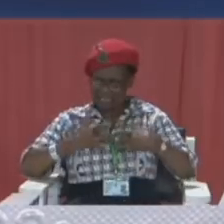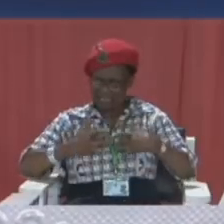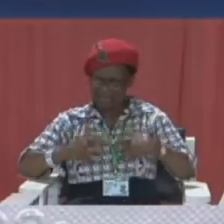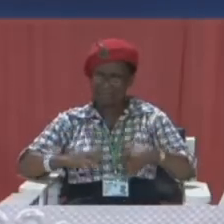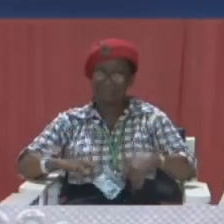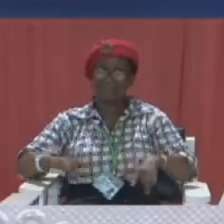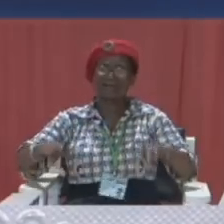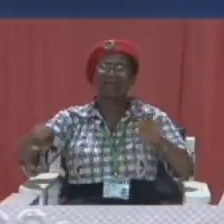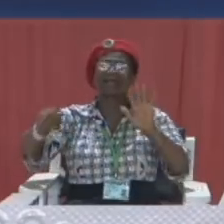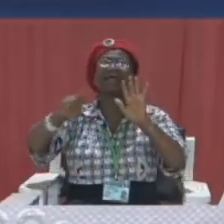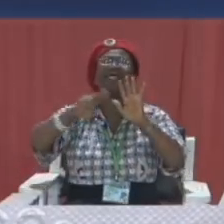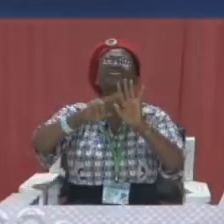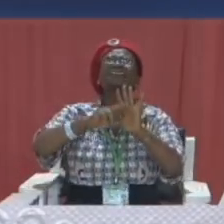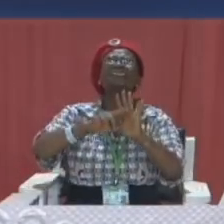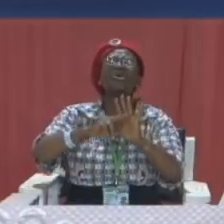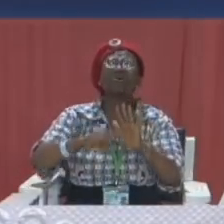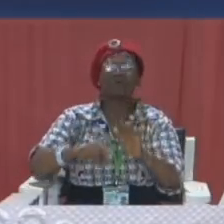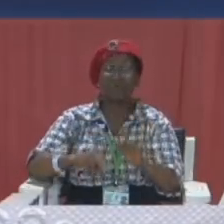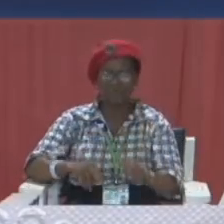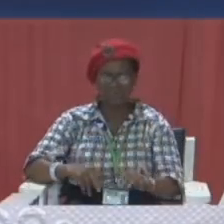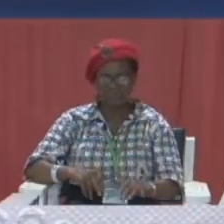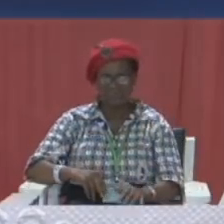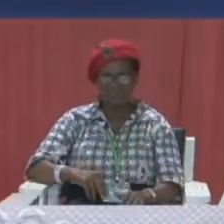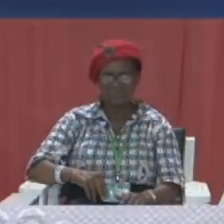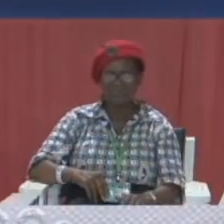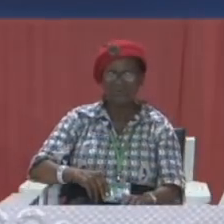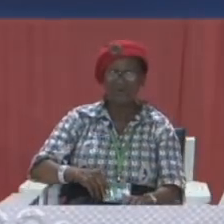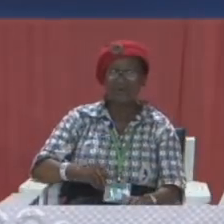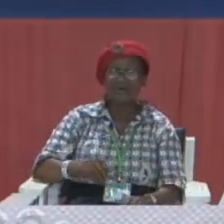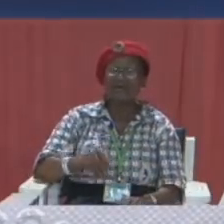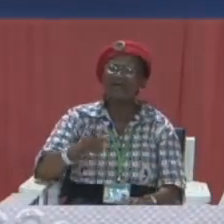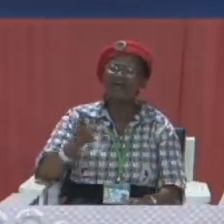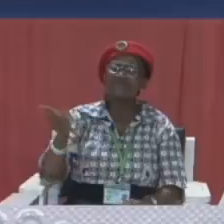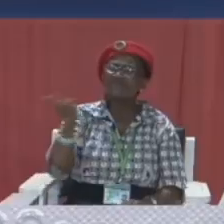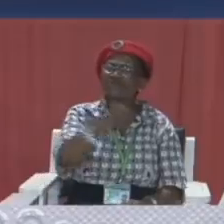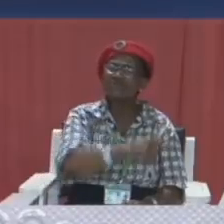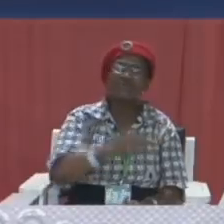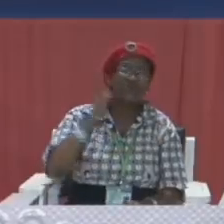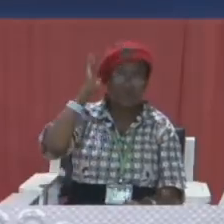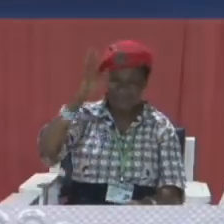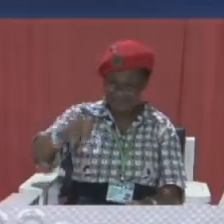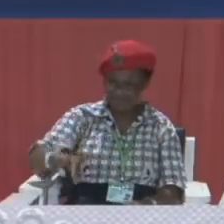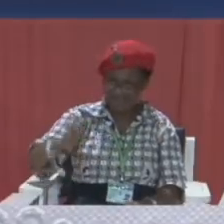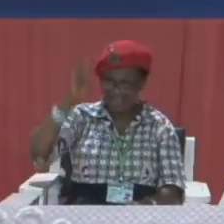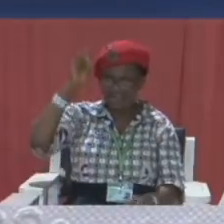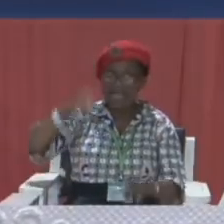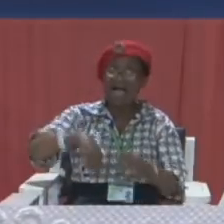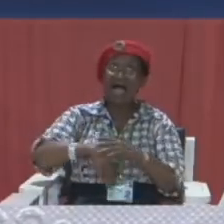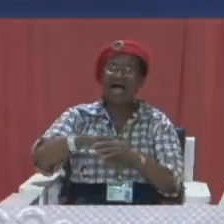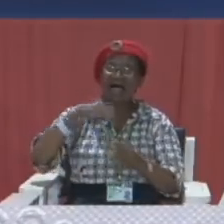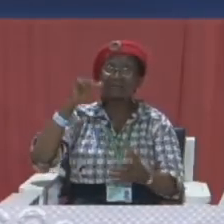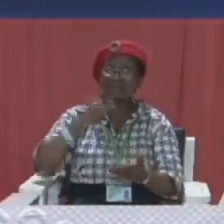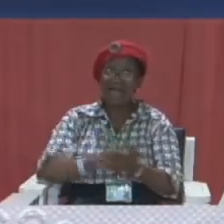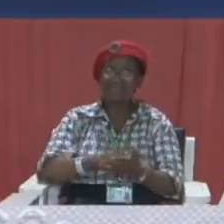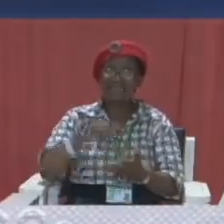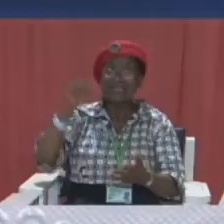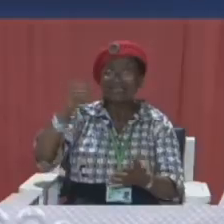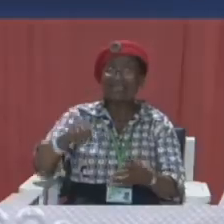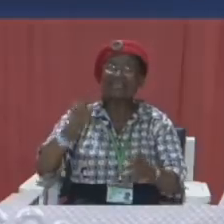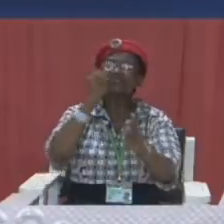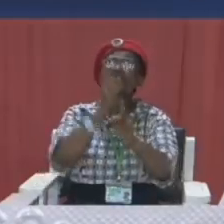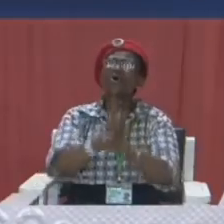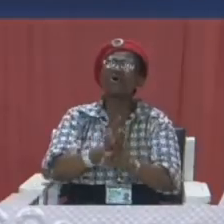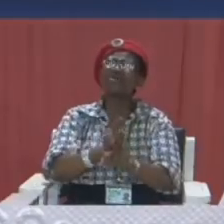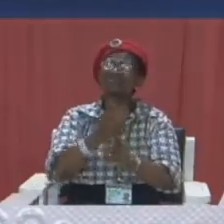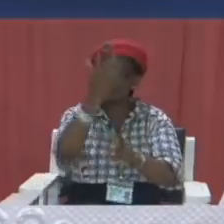pe o ti fe ma yiwo, you find that they just lie down helplessly. Wa ri pe won kan ti dubule lai lagbara lati le